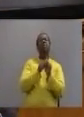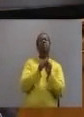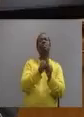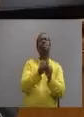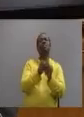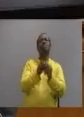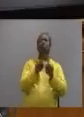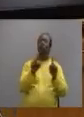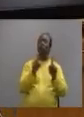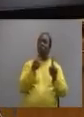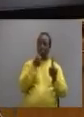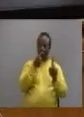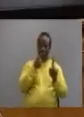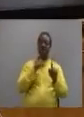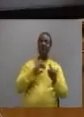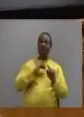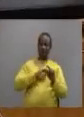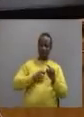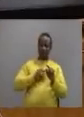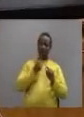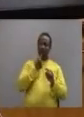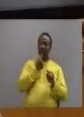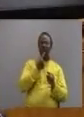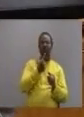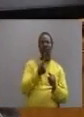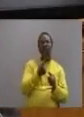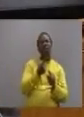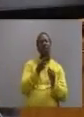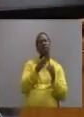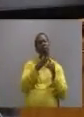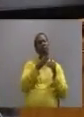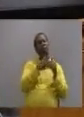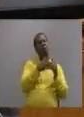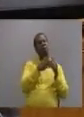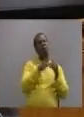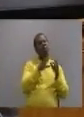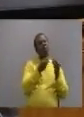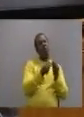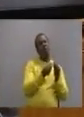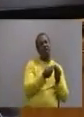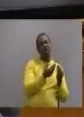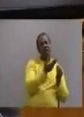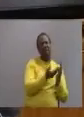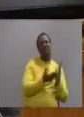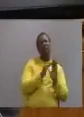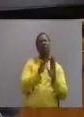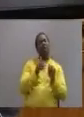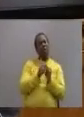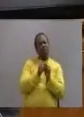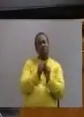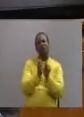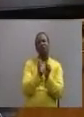conscience. There is much more at stake on this bill than the bill itself. It's the very notion of democracy and what we are doing